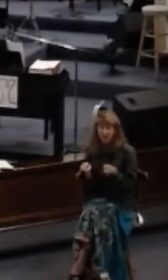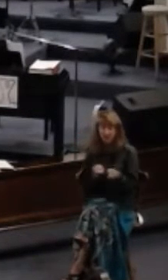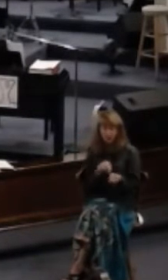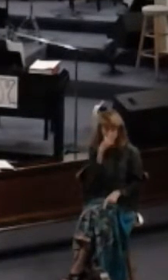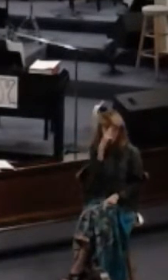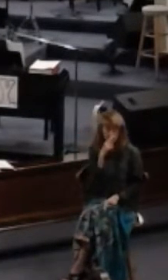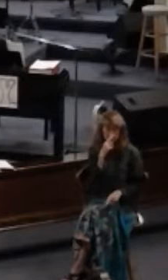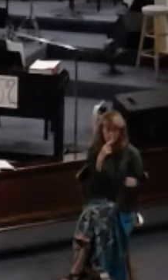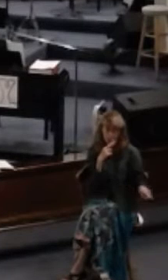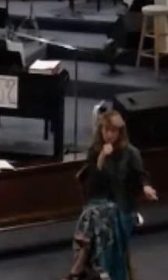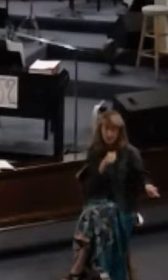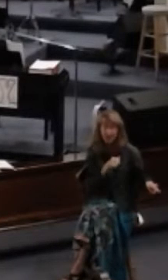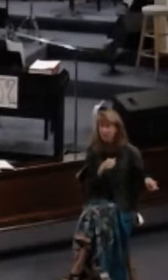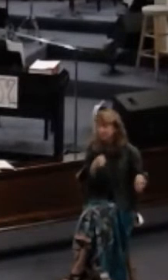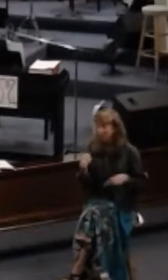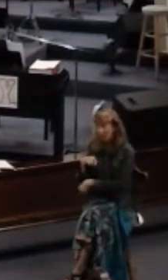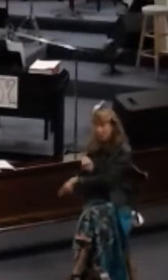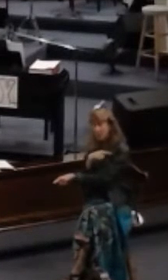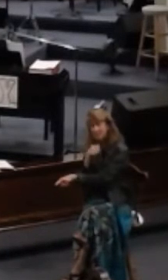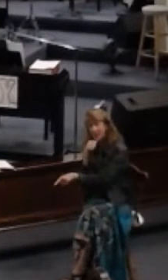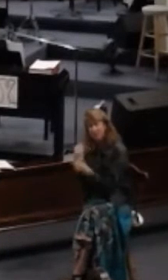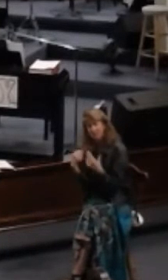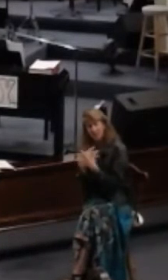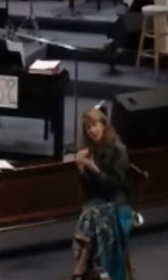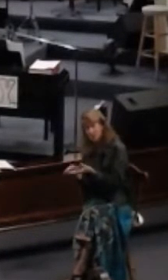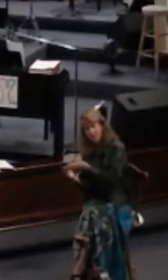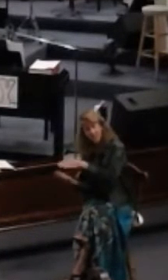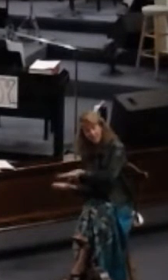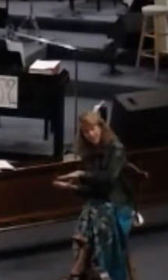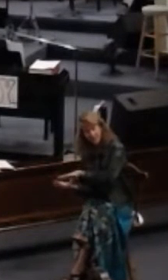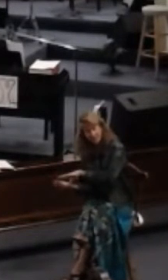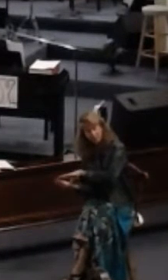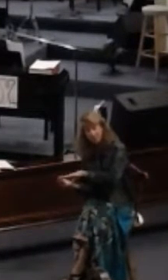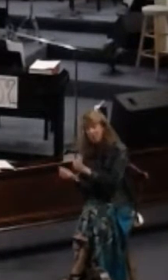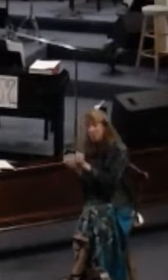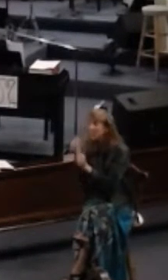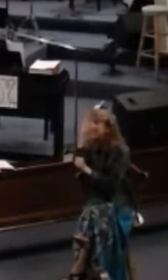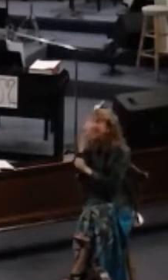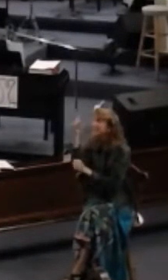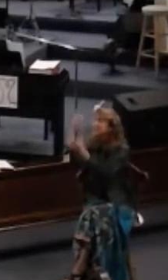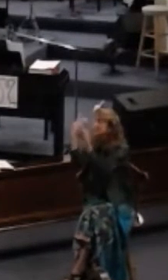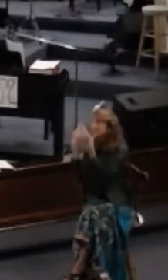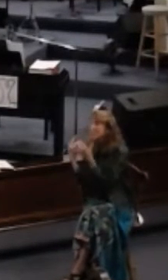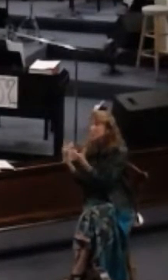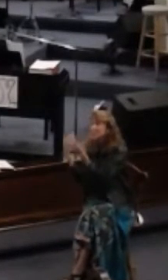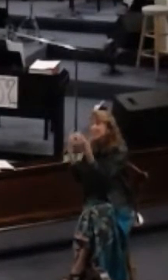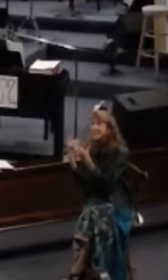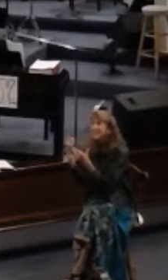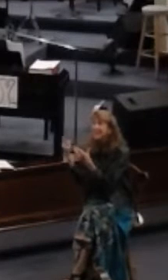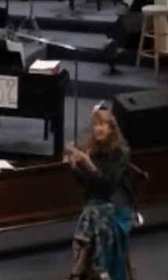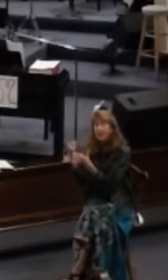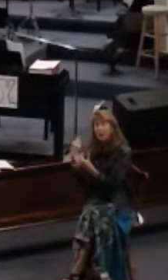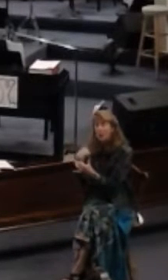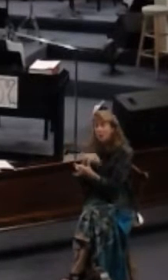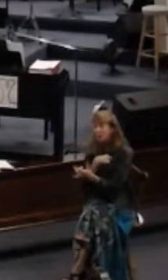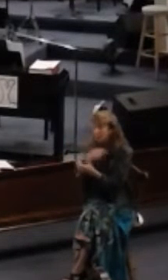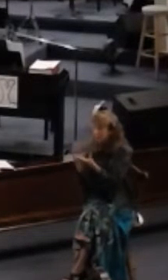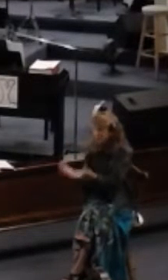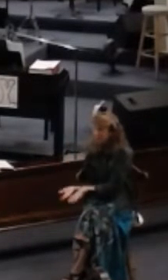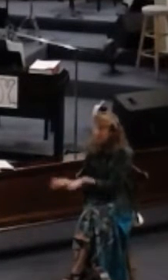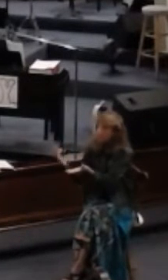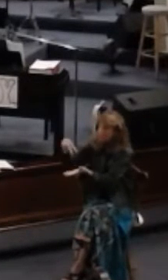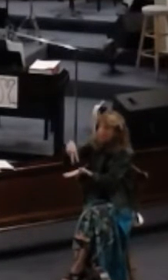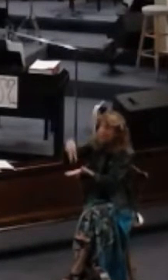Christians didn't fear death. As one author put it, Christians believed that by the merciful grace of God in Christ, they would be raised from the dead